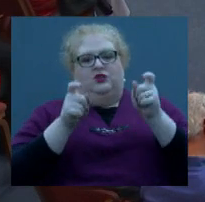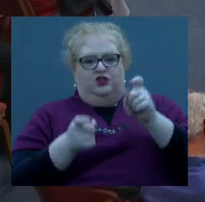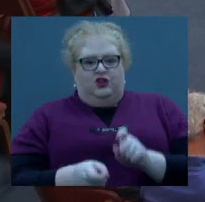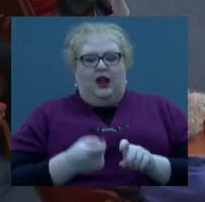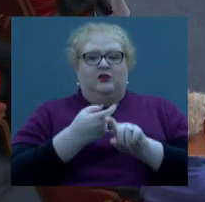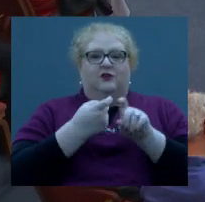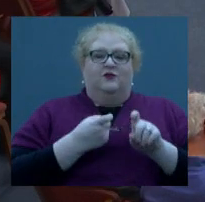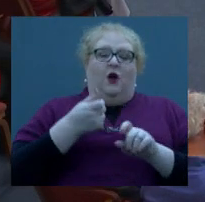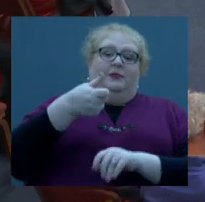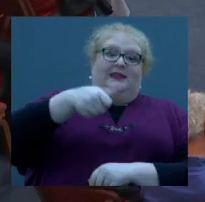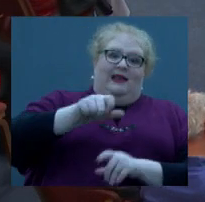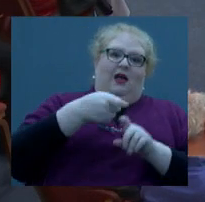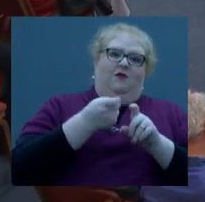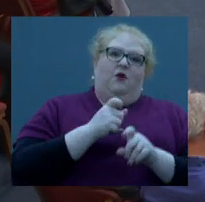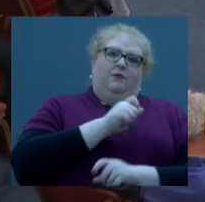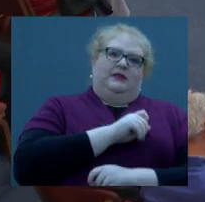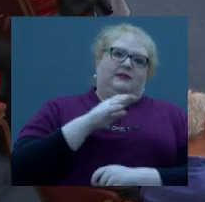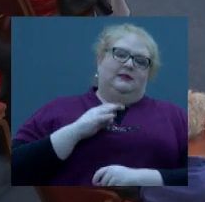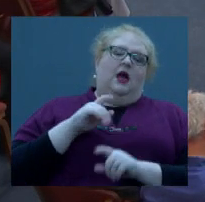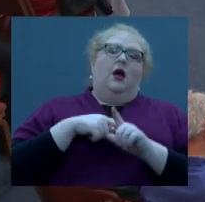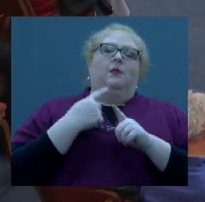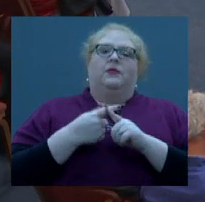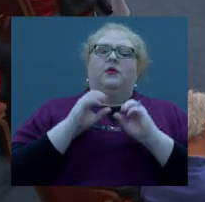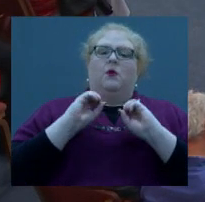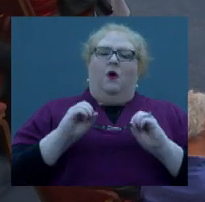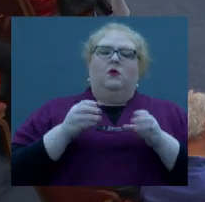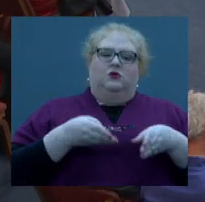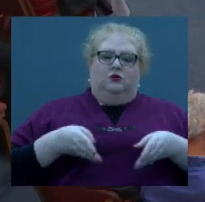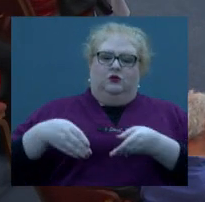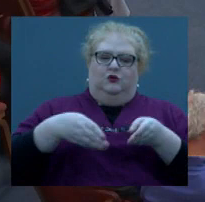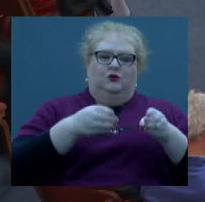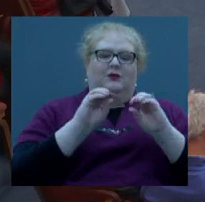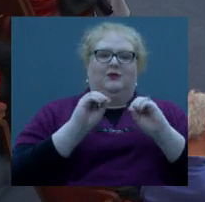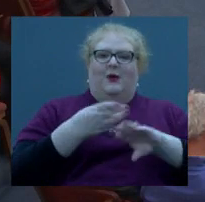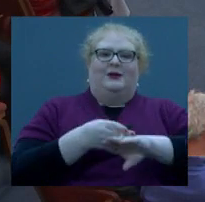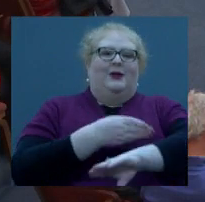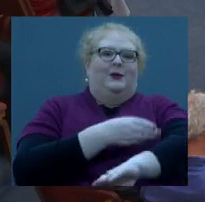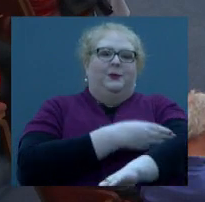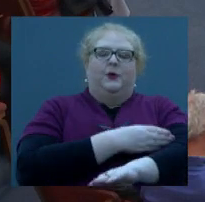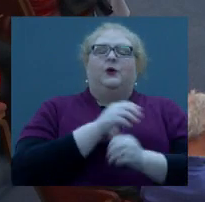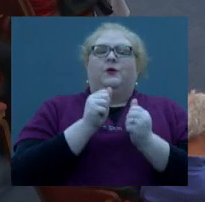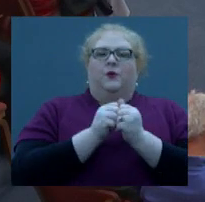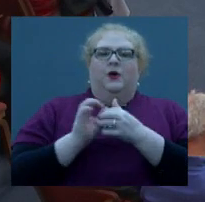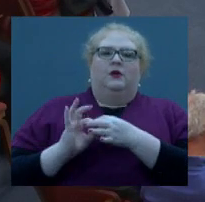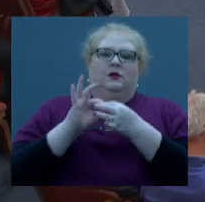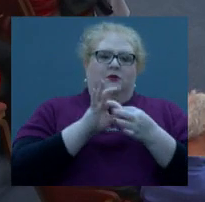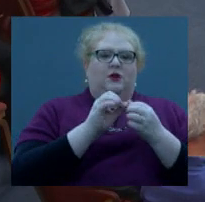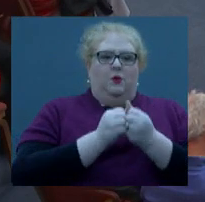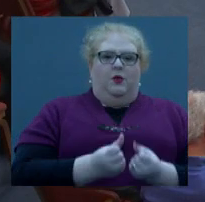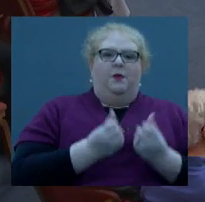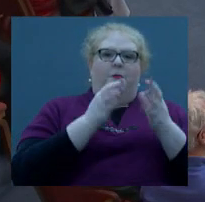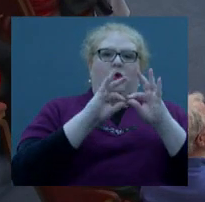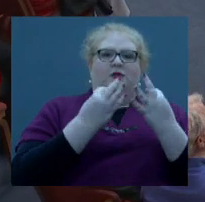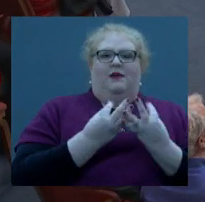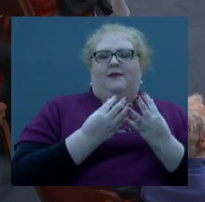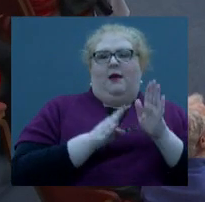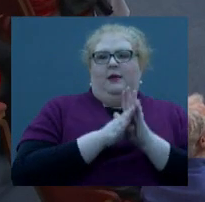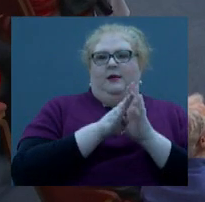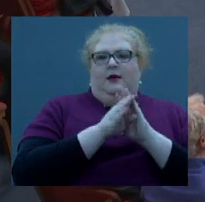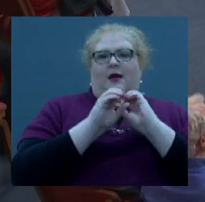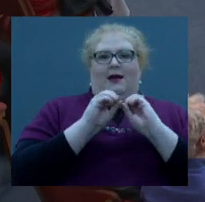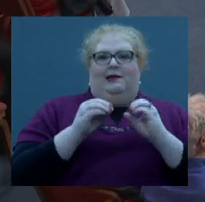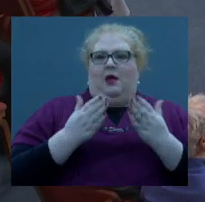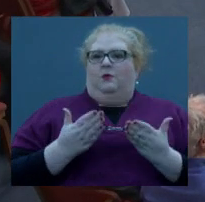staff. Moreover, there were no proposed boundary street improvements to the abutting streets in conjunction with the multifamily development, and none were proposed